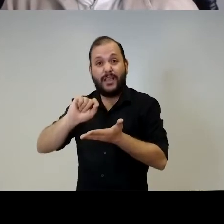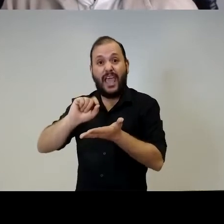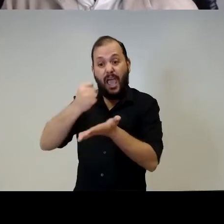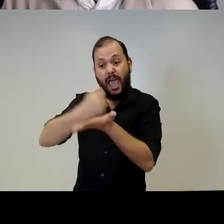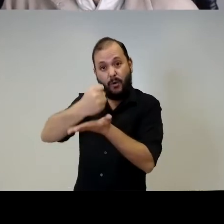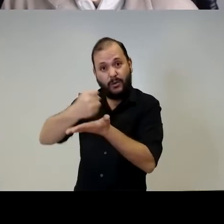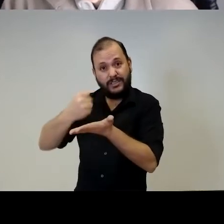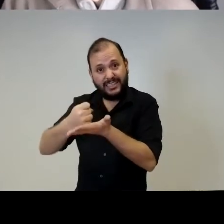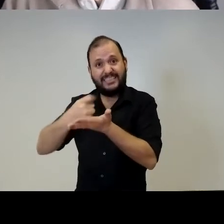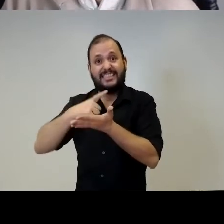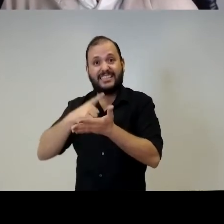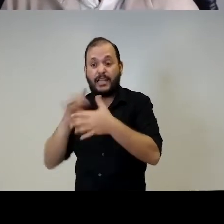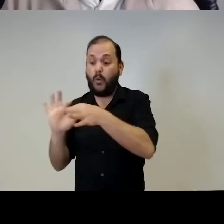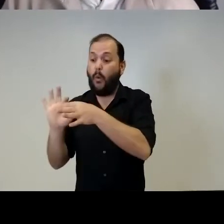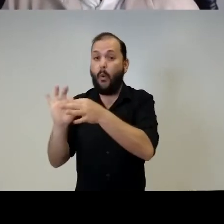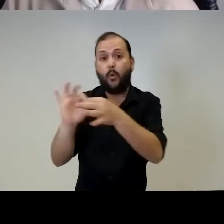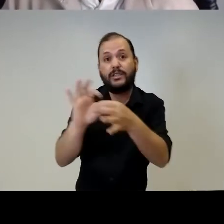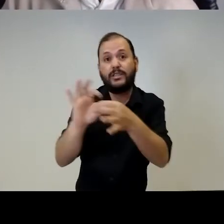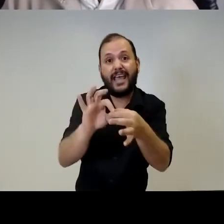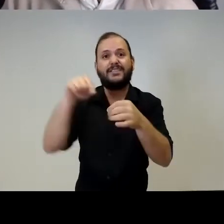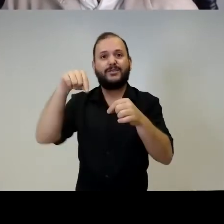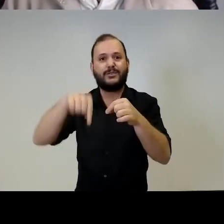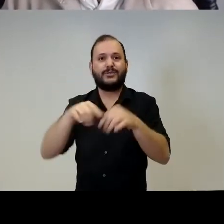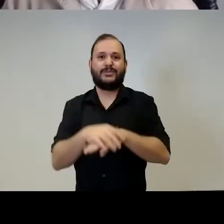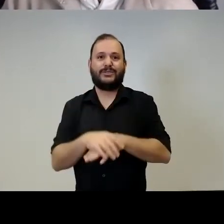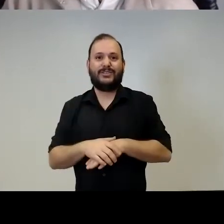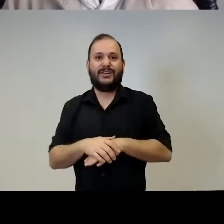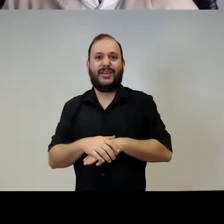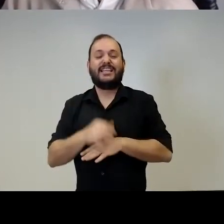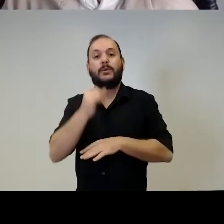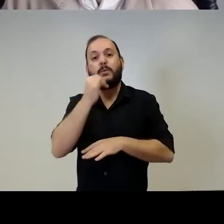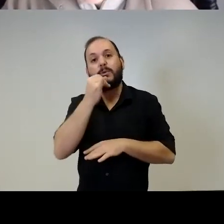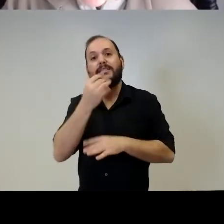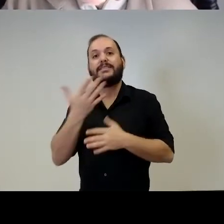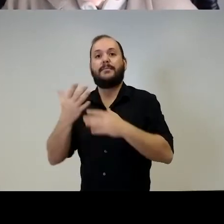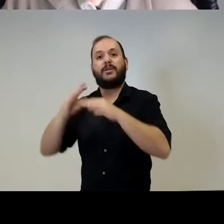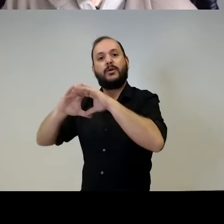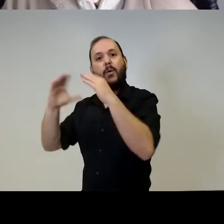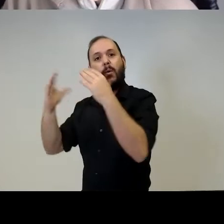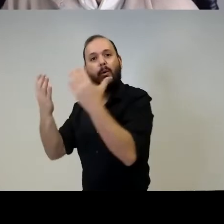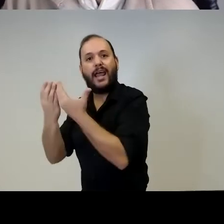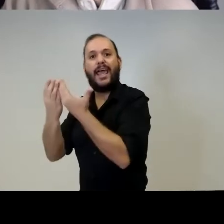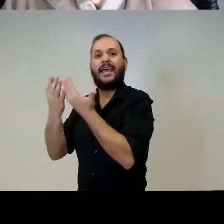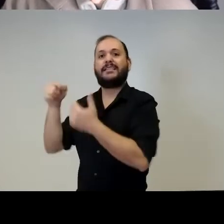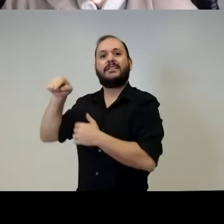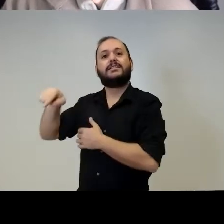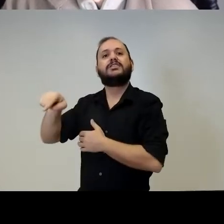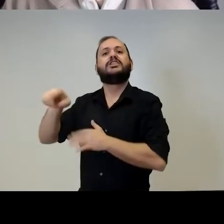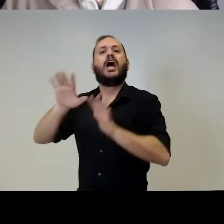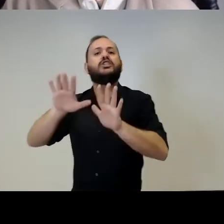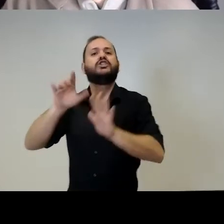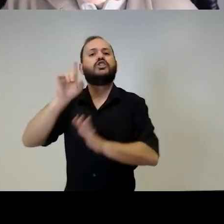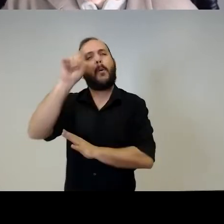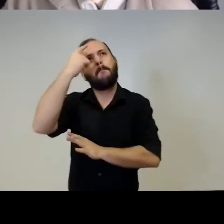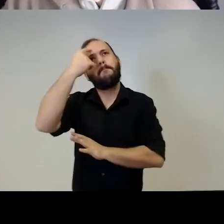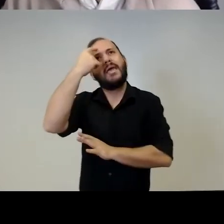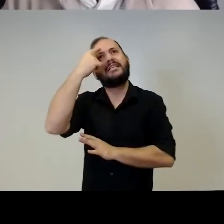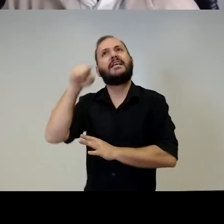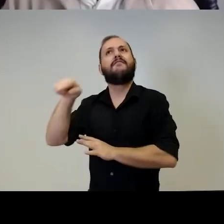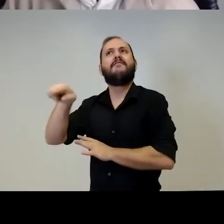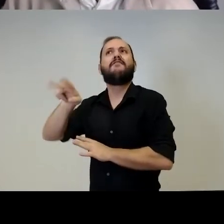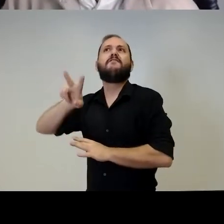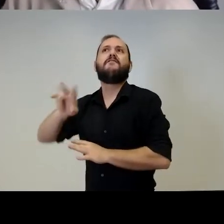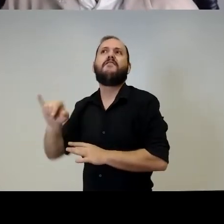in prototypical international conferences, we are generally not expected to facilitate, we're just expected